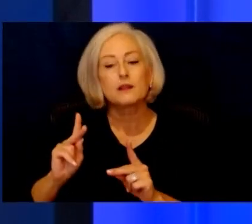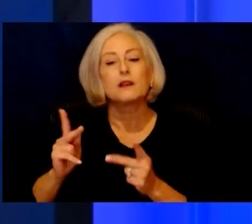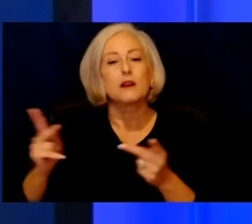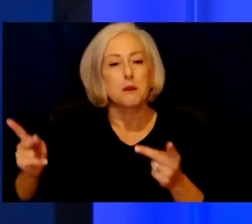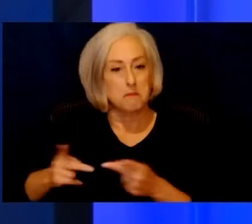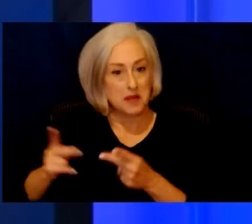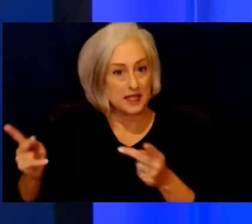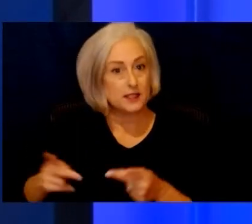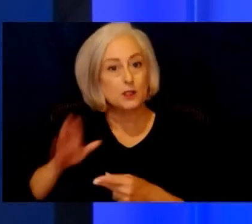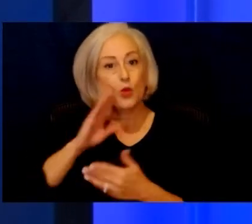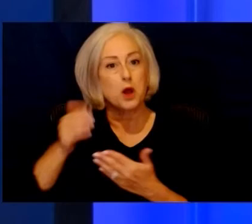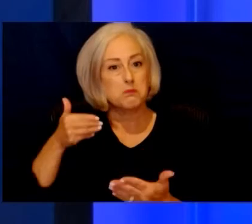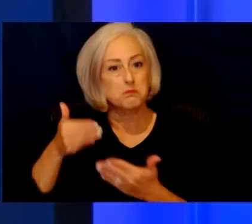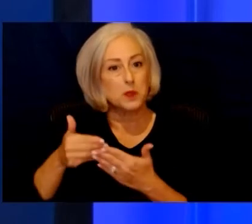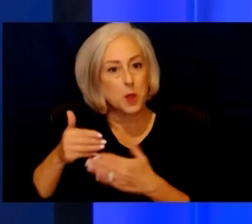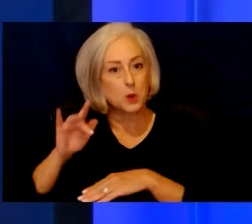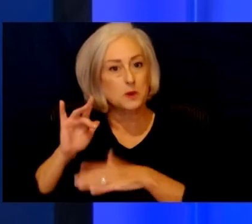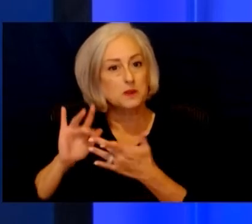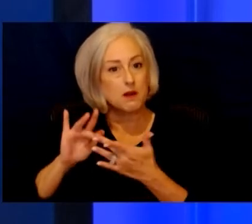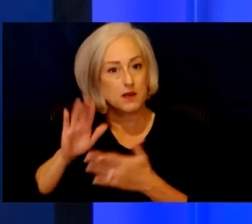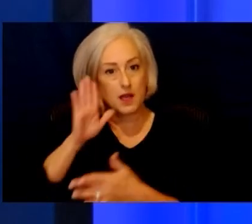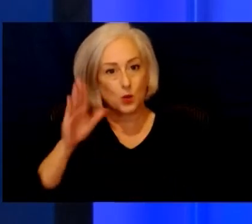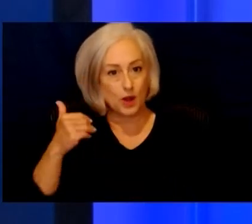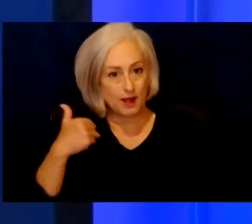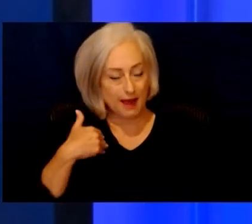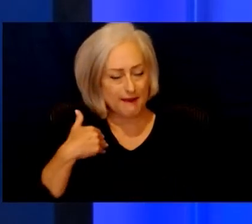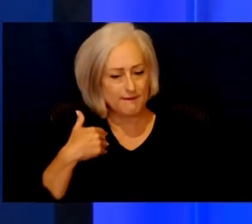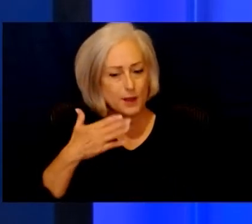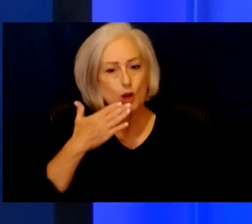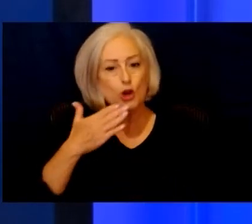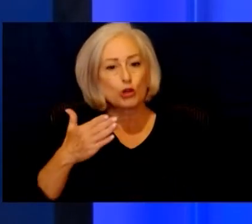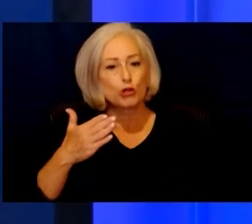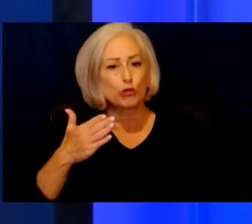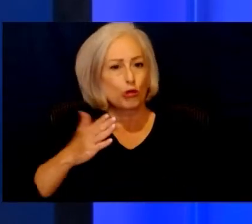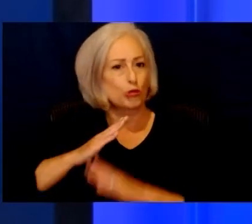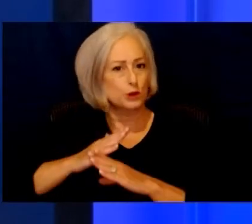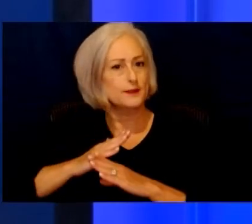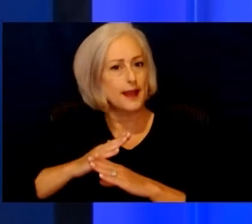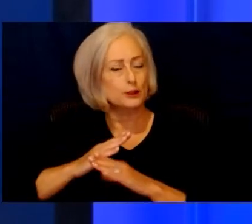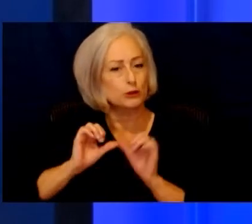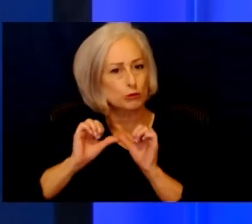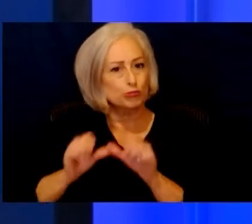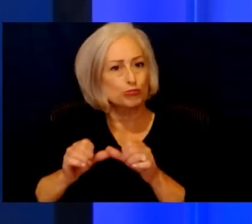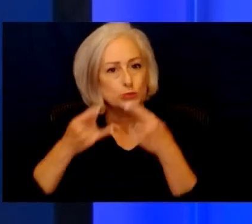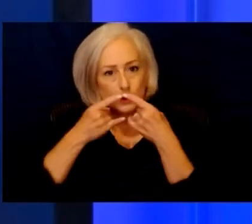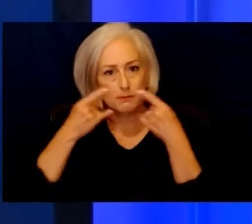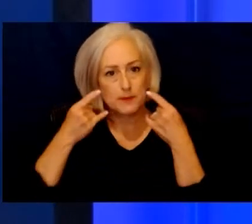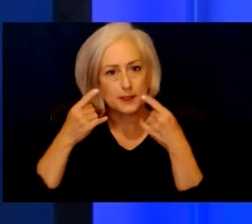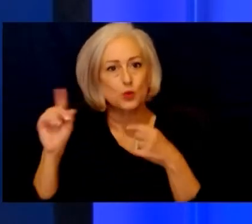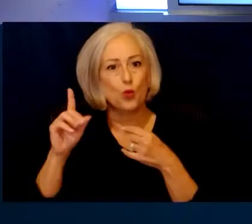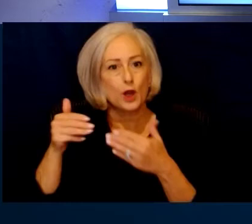precautions to take, would be masking in those areas where you are close or closer contact with people.